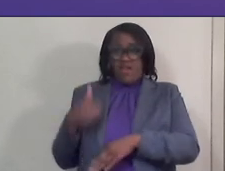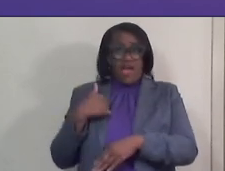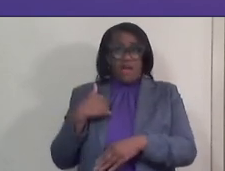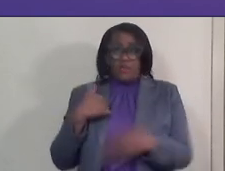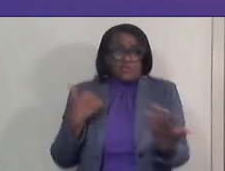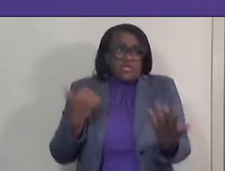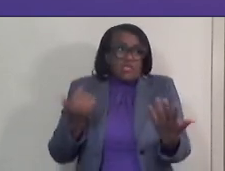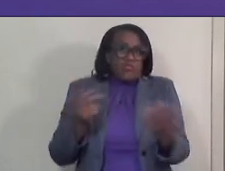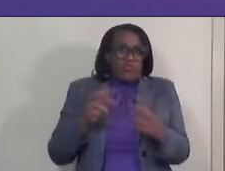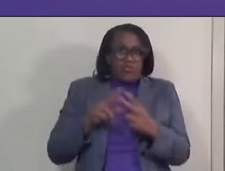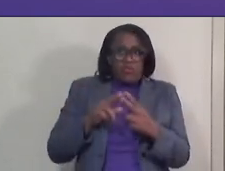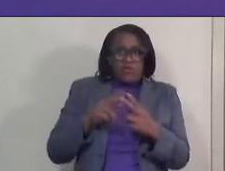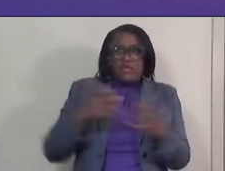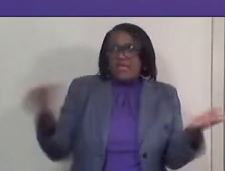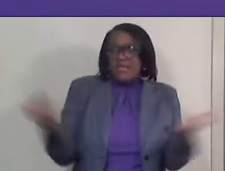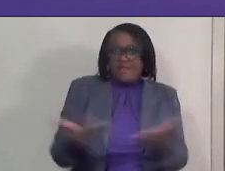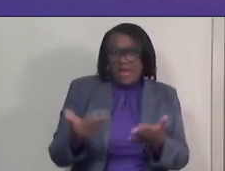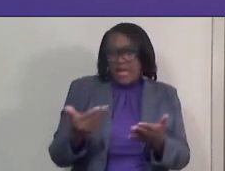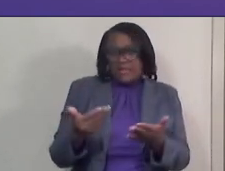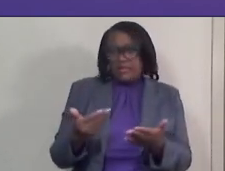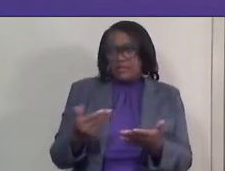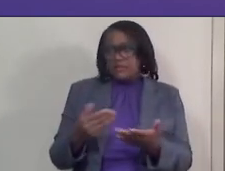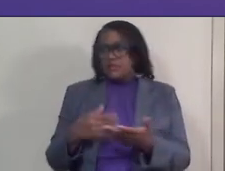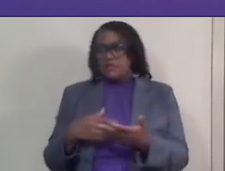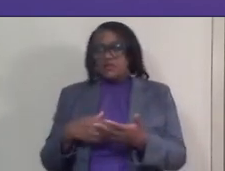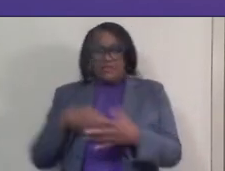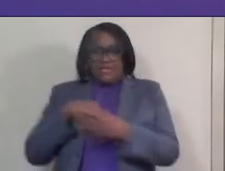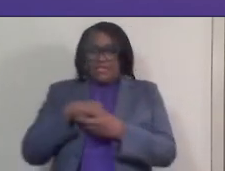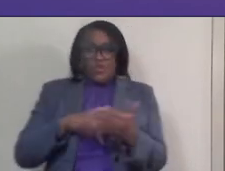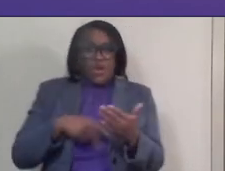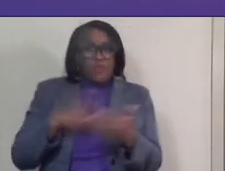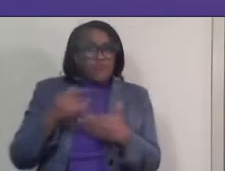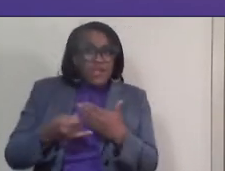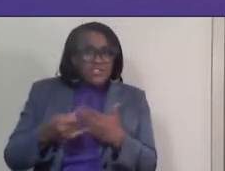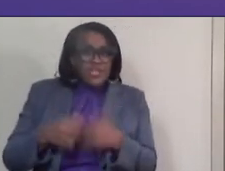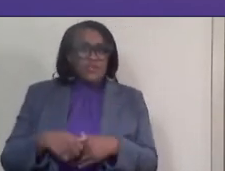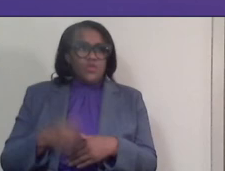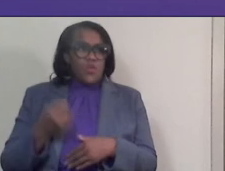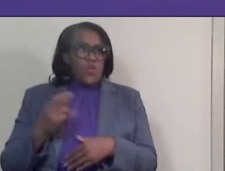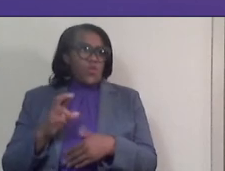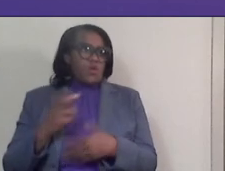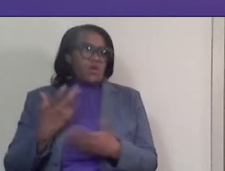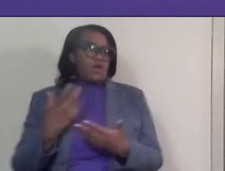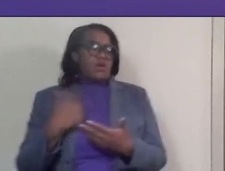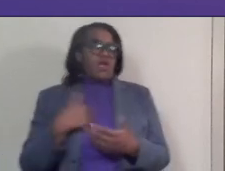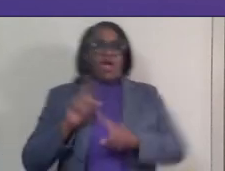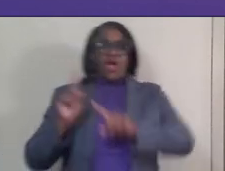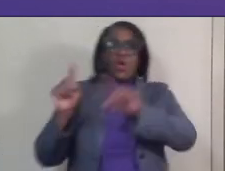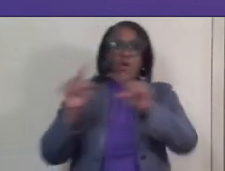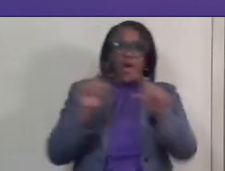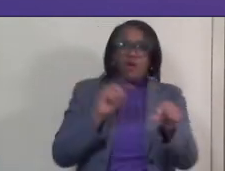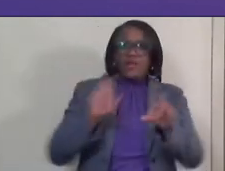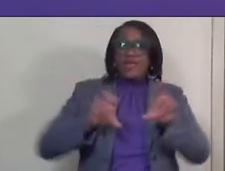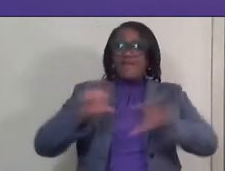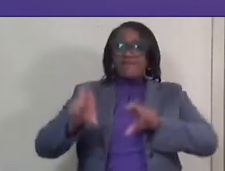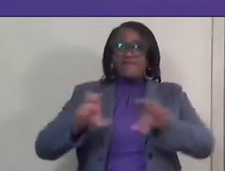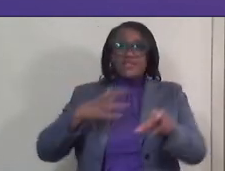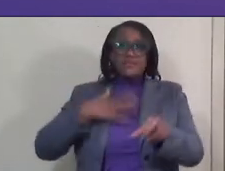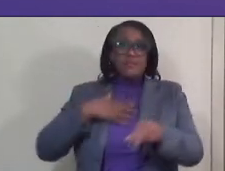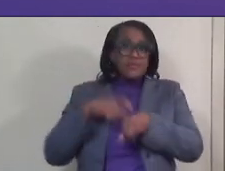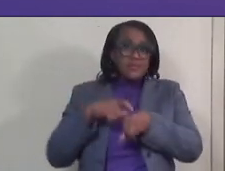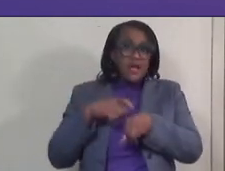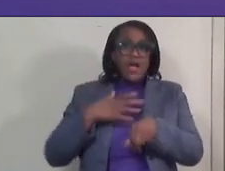being invited into, you know, applying to be in a project to do the work, or just going out and investing my own time and my own